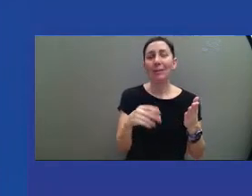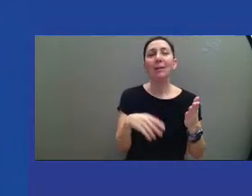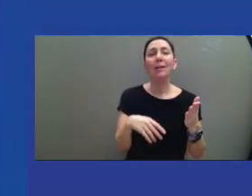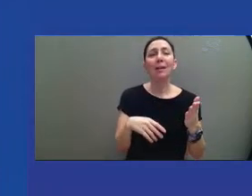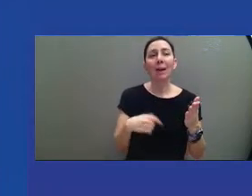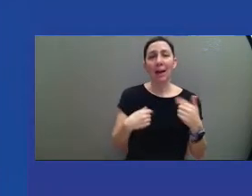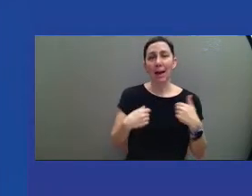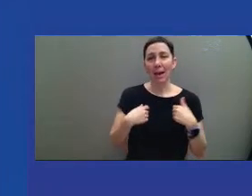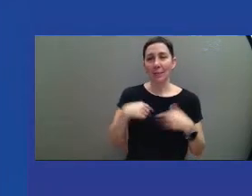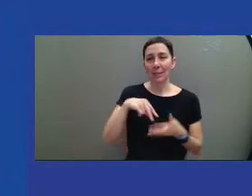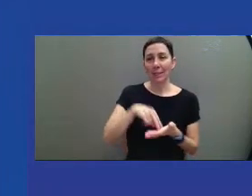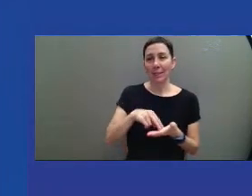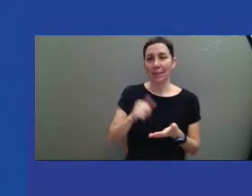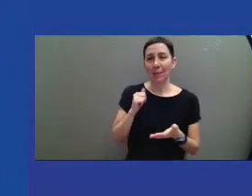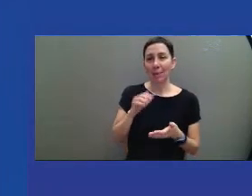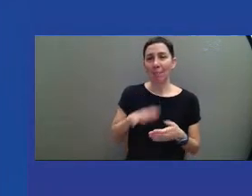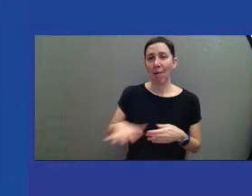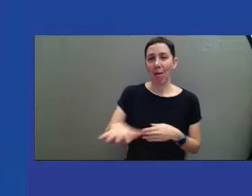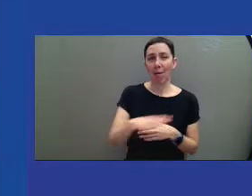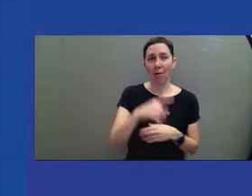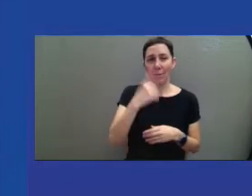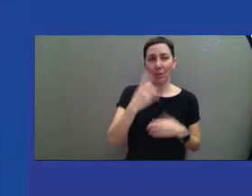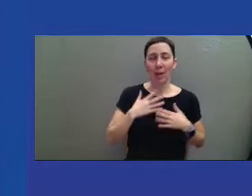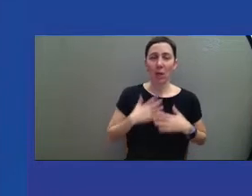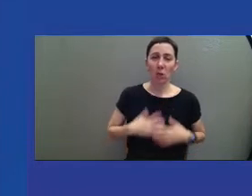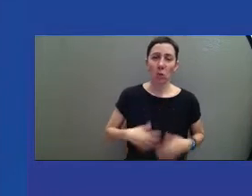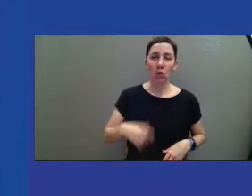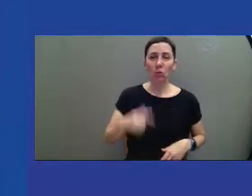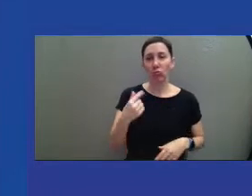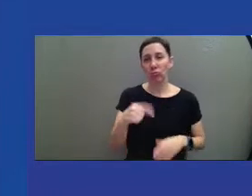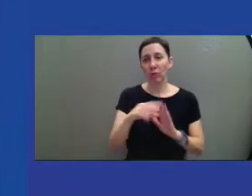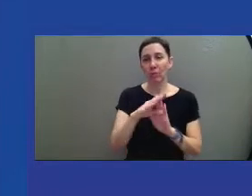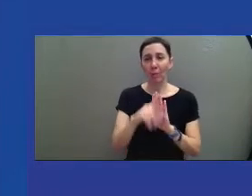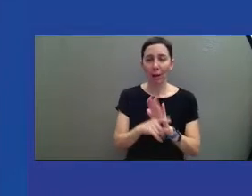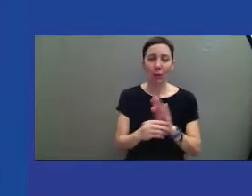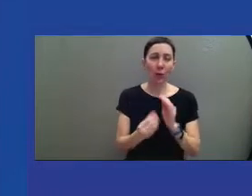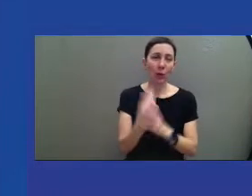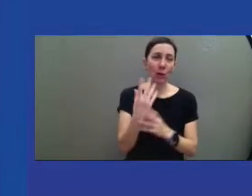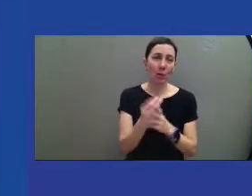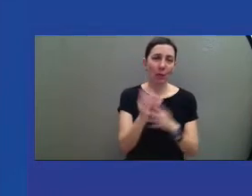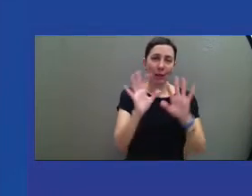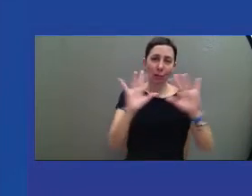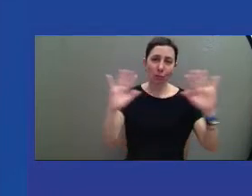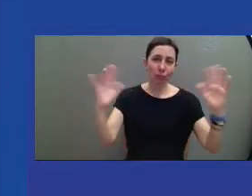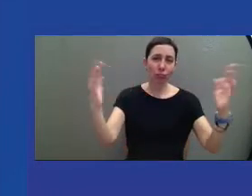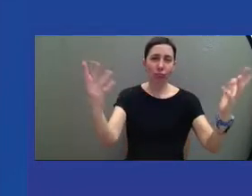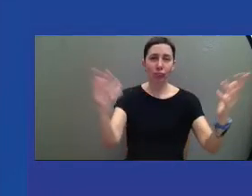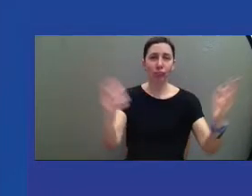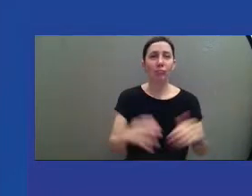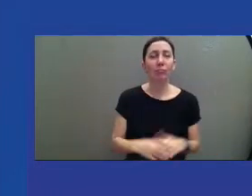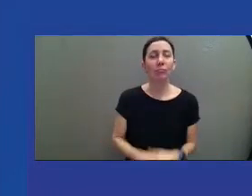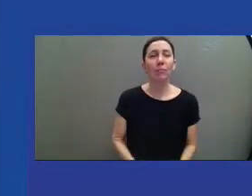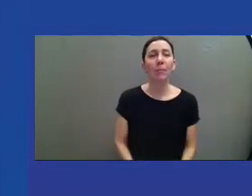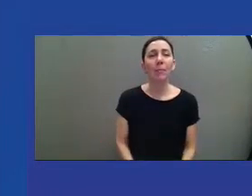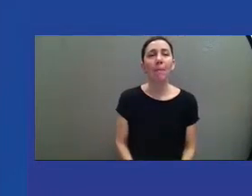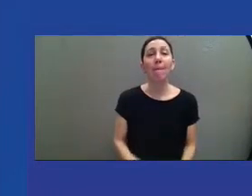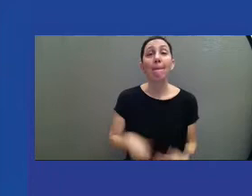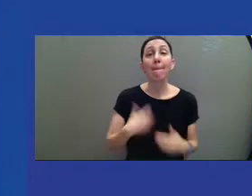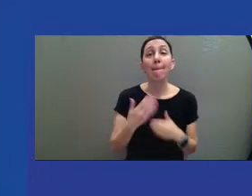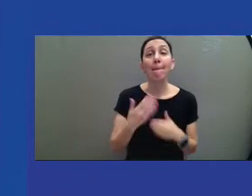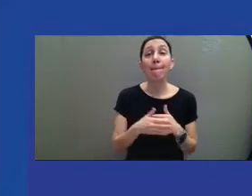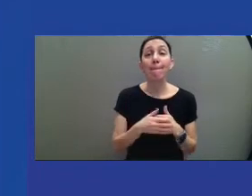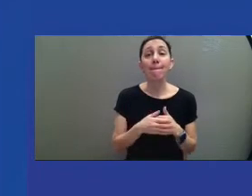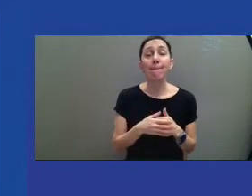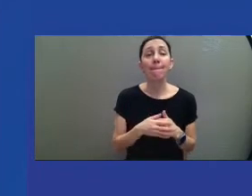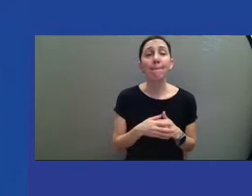in my backyard wearing a black outfit with a green background with plants surrounding my area. You can go to the next slide.